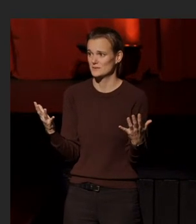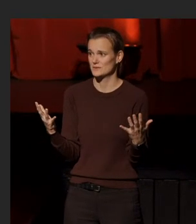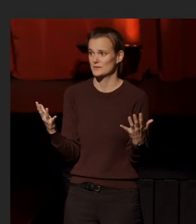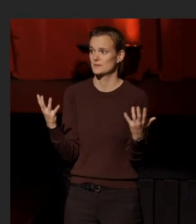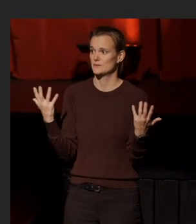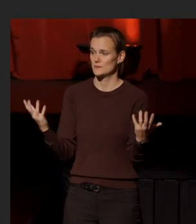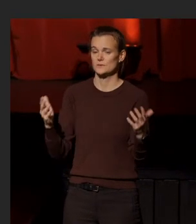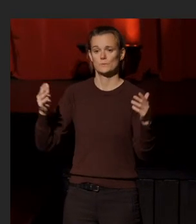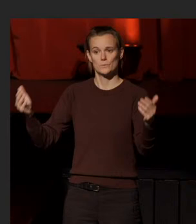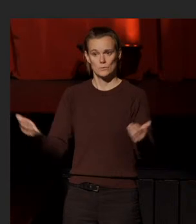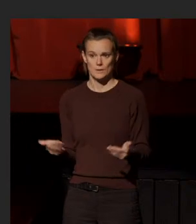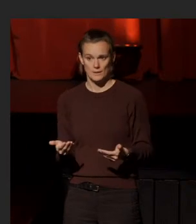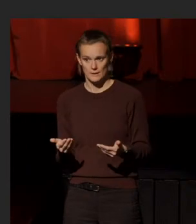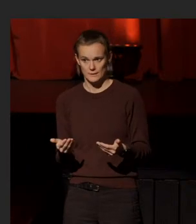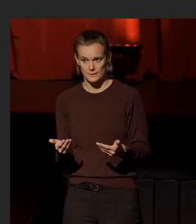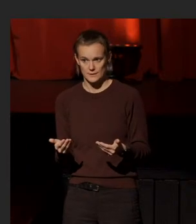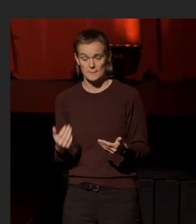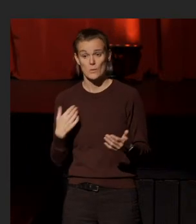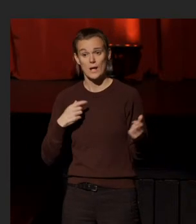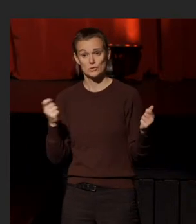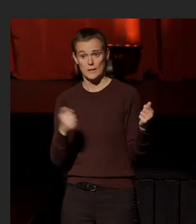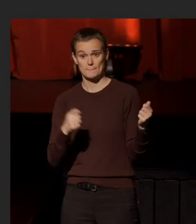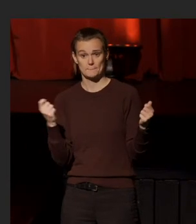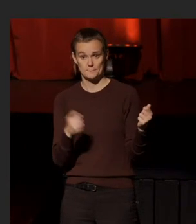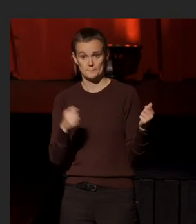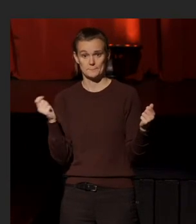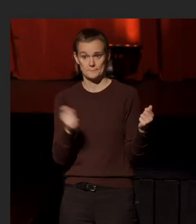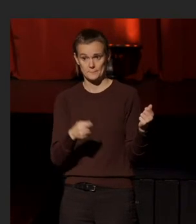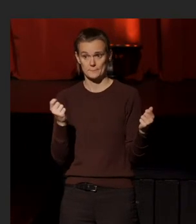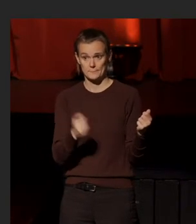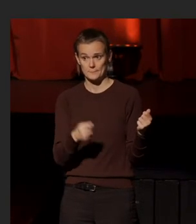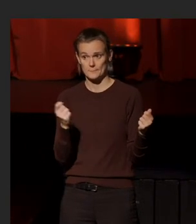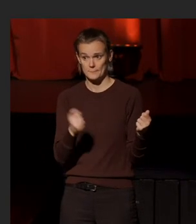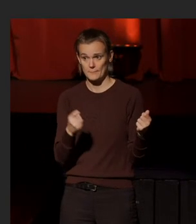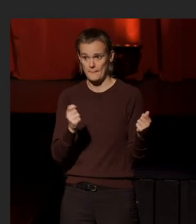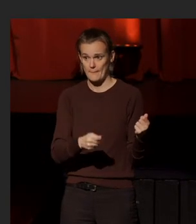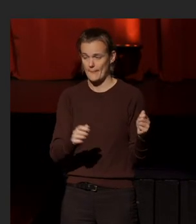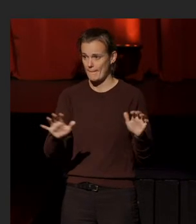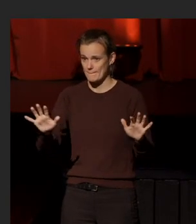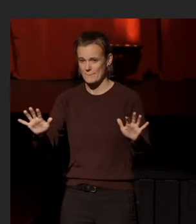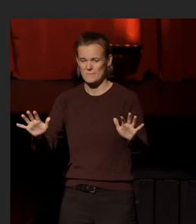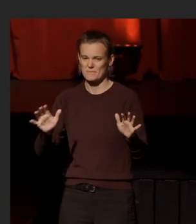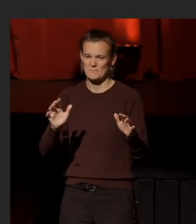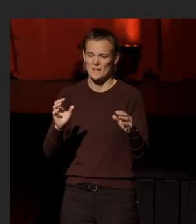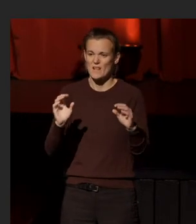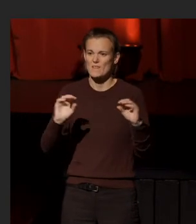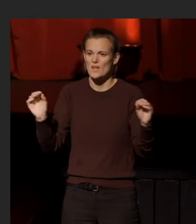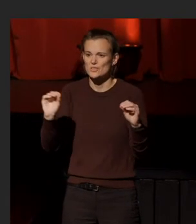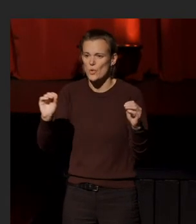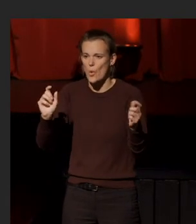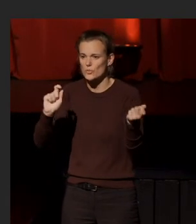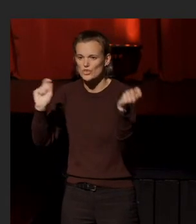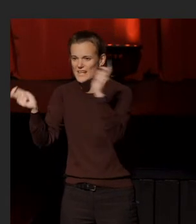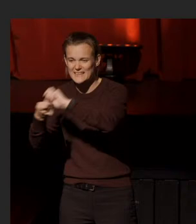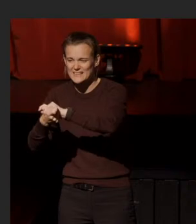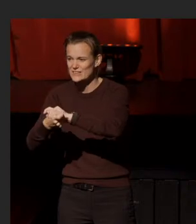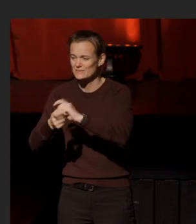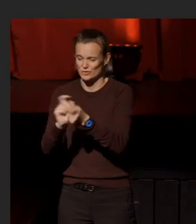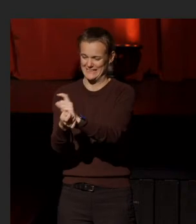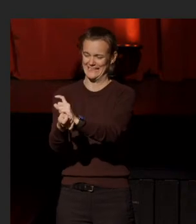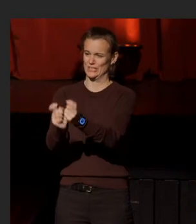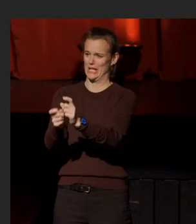welcome you here. So when I'm drumming this chant, don't worry, there's no translation. You won't have to take a test